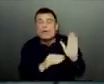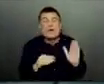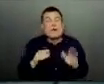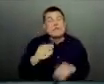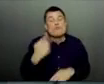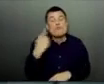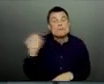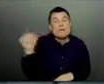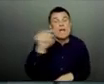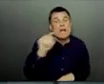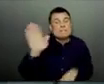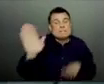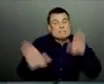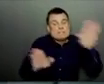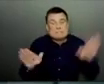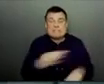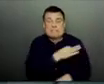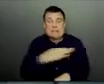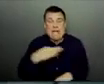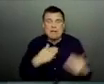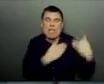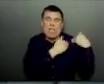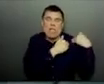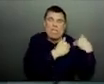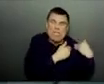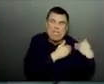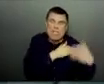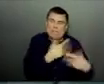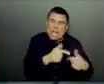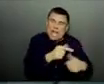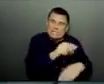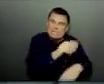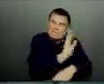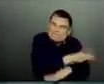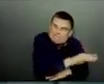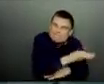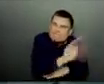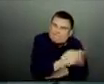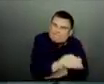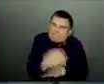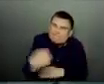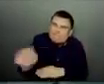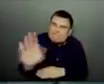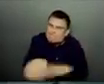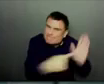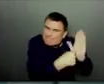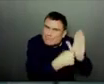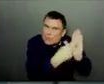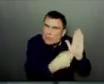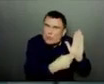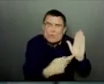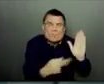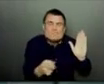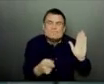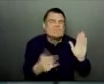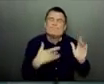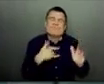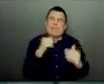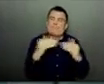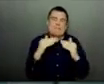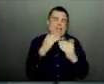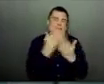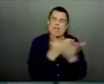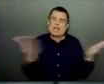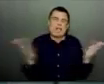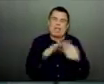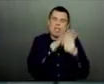including the staff. I have heard, unfortunately, about holiday celebrations being planned, some